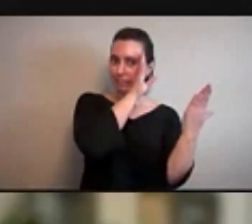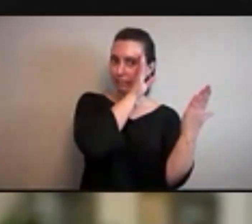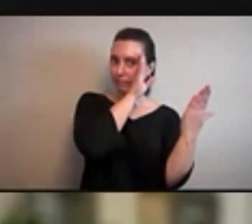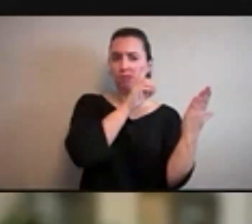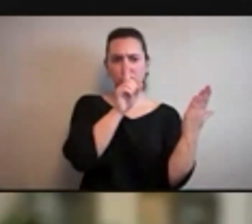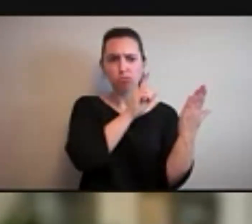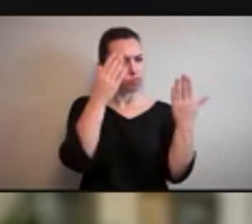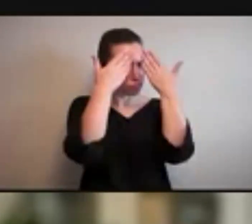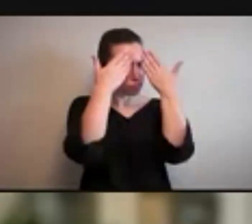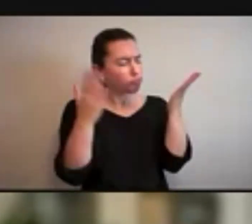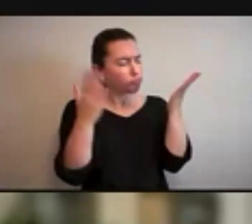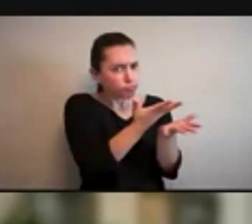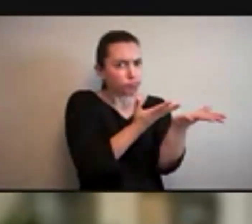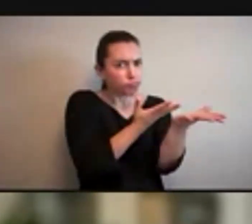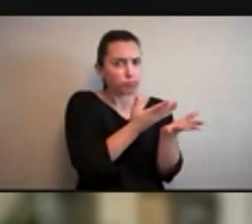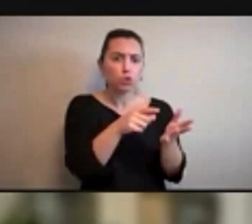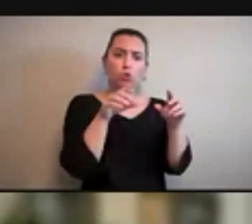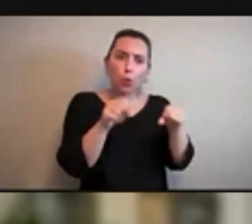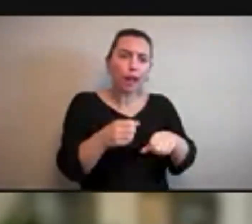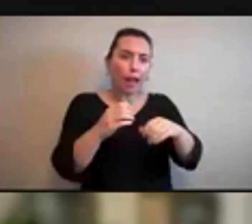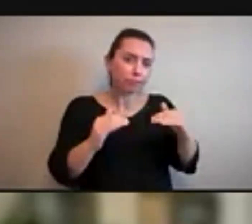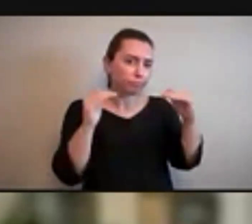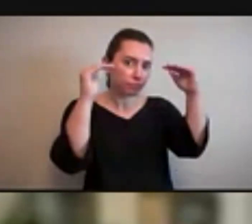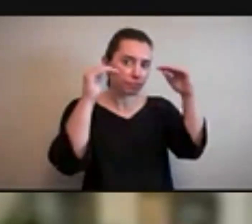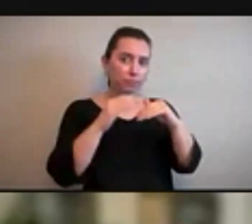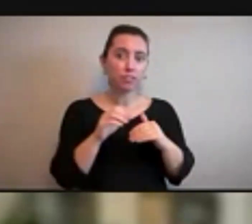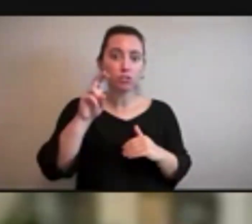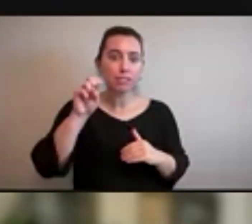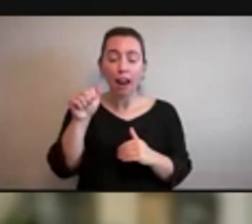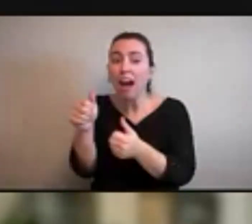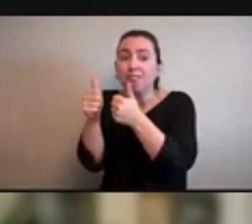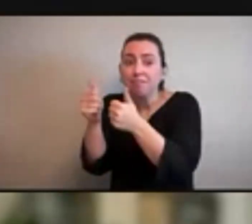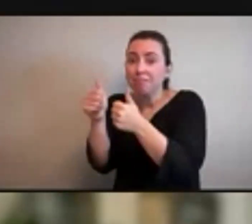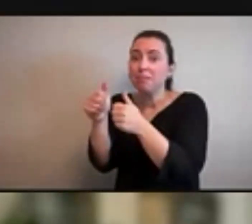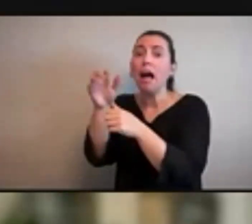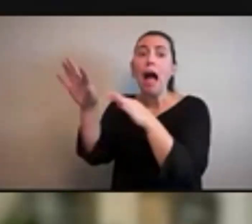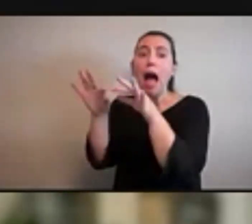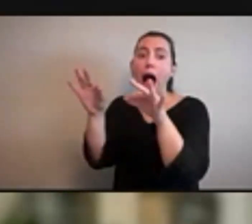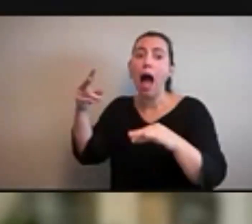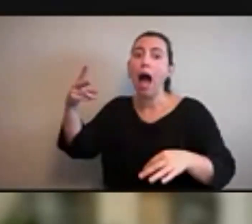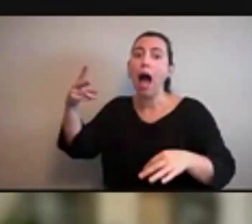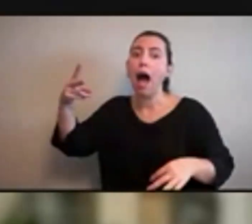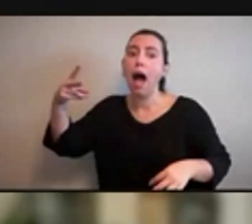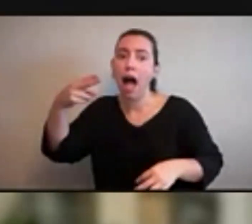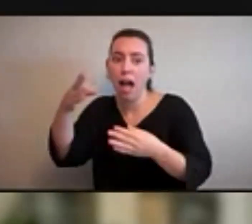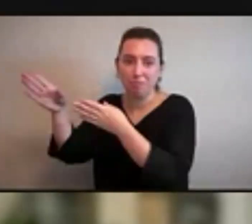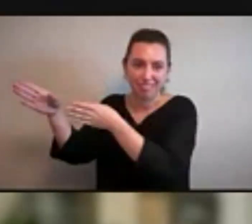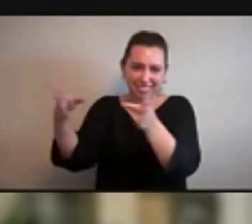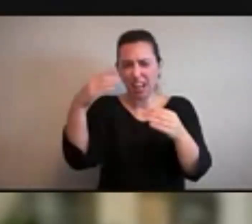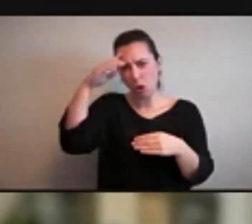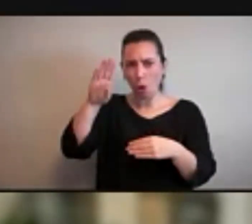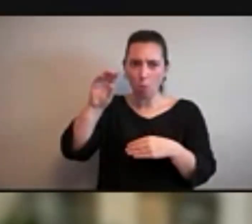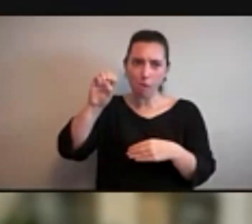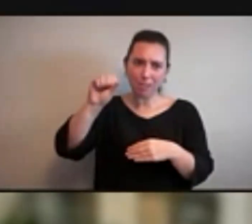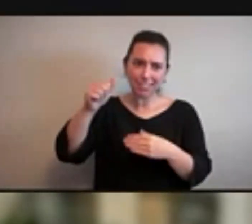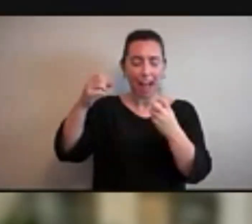this or this. Yes, and now I need to give the floor to the other speakers as well. I'm sorry. I know you're doing so many interesting things, and we want